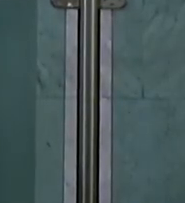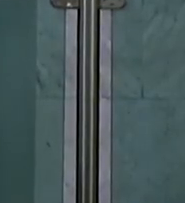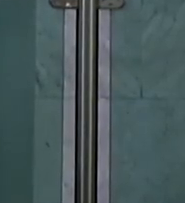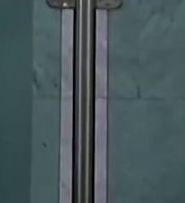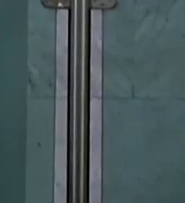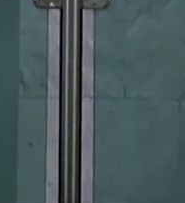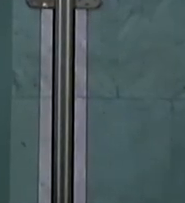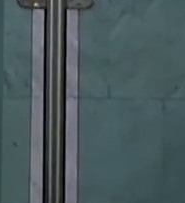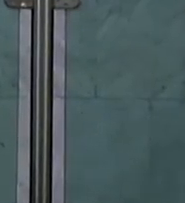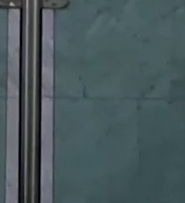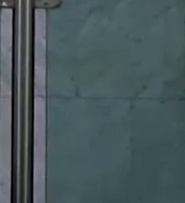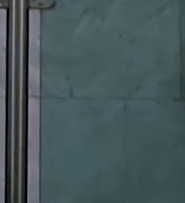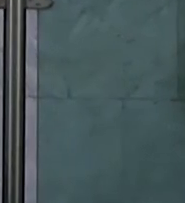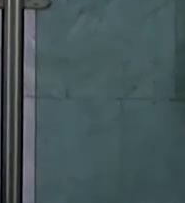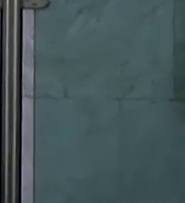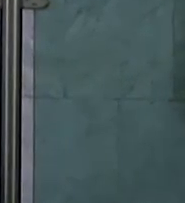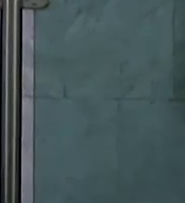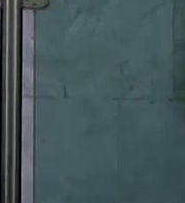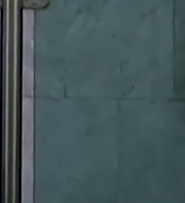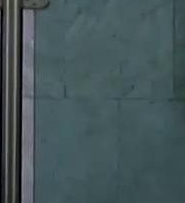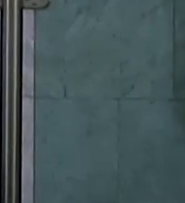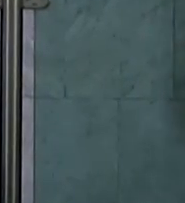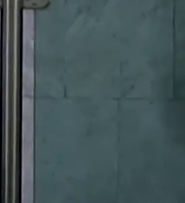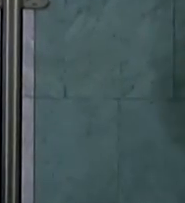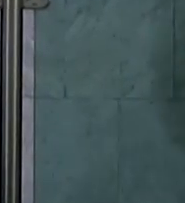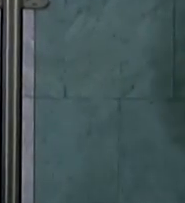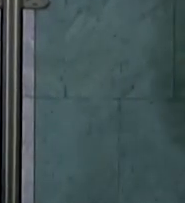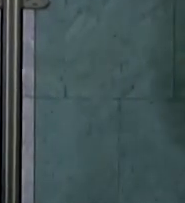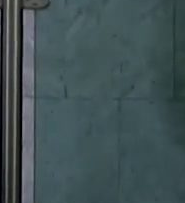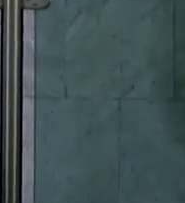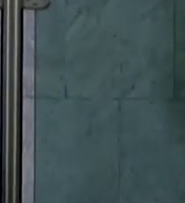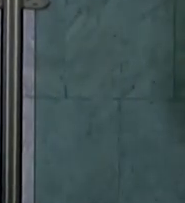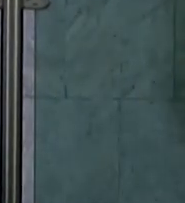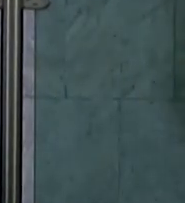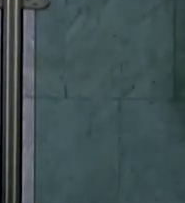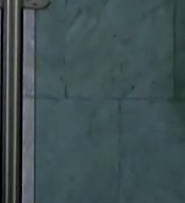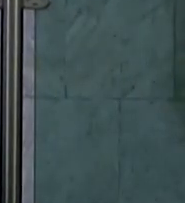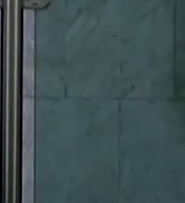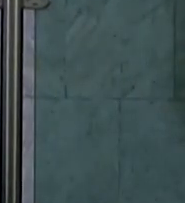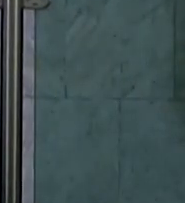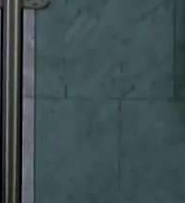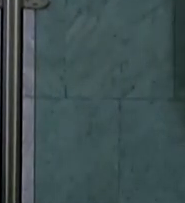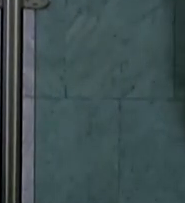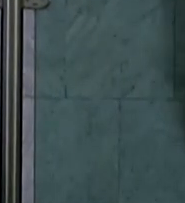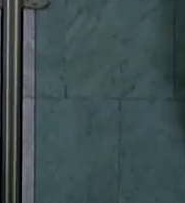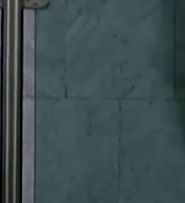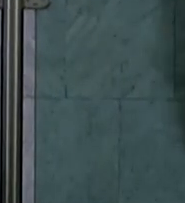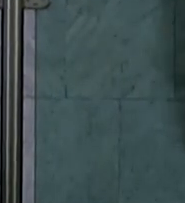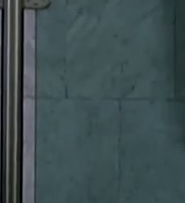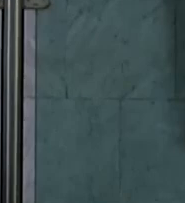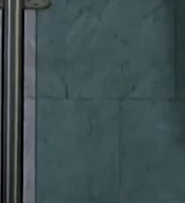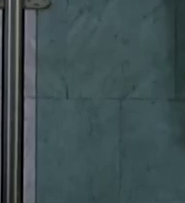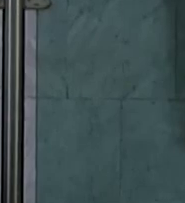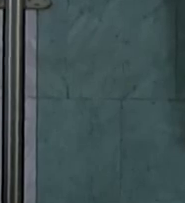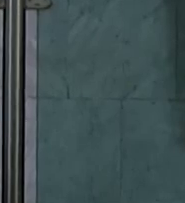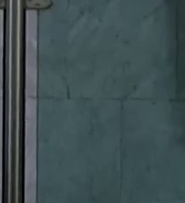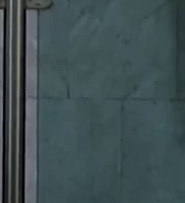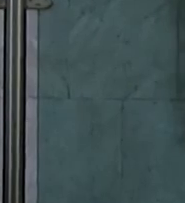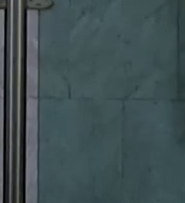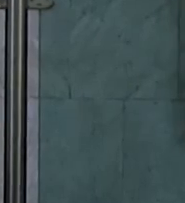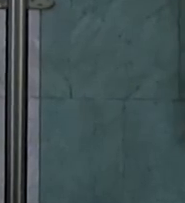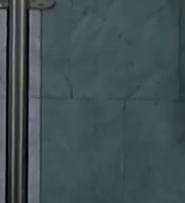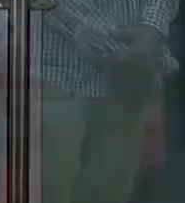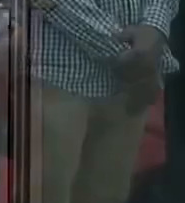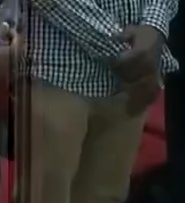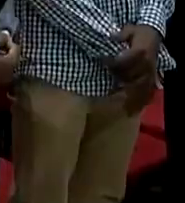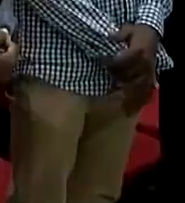Hallelujah. If you are still there and you are awake, I said, praise the Lord. Hallelujah. I pray the love of God will flow through every one